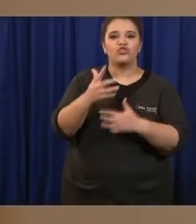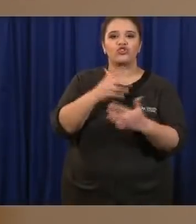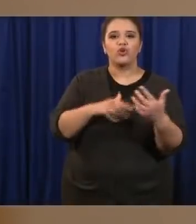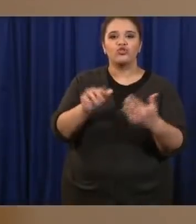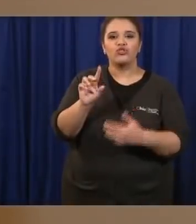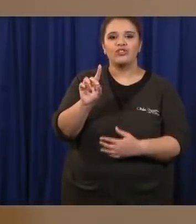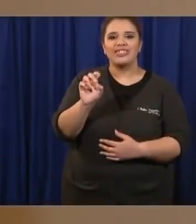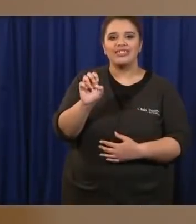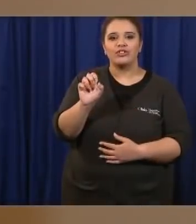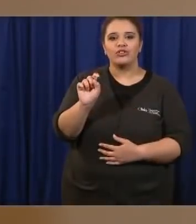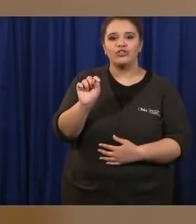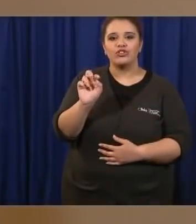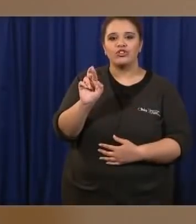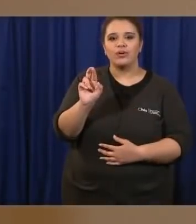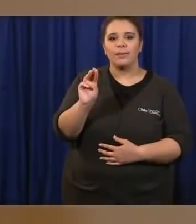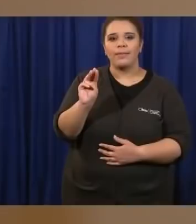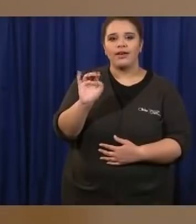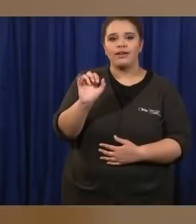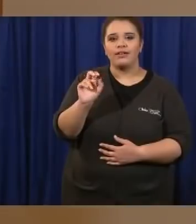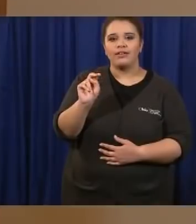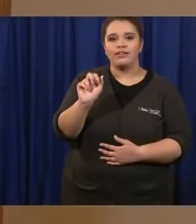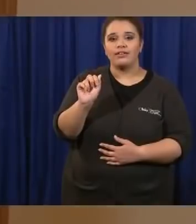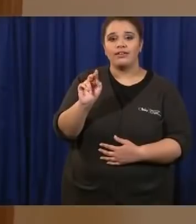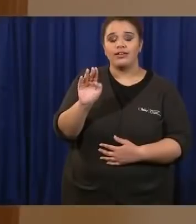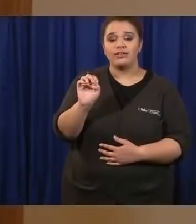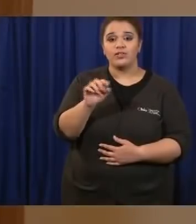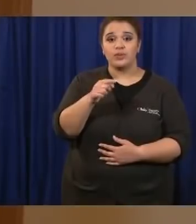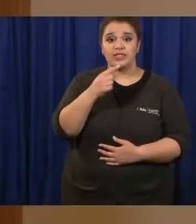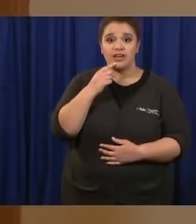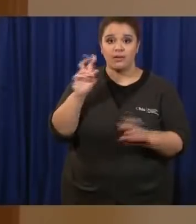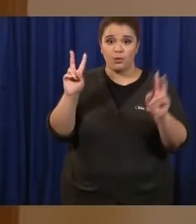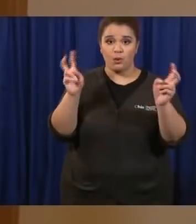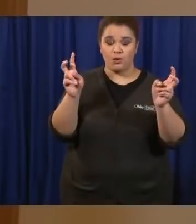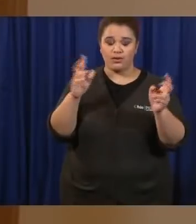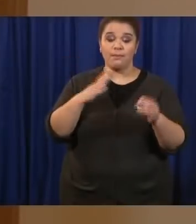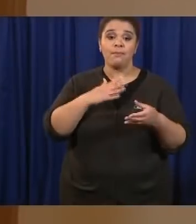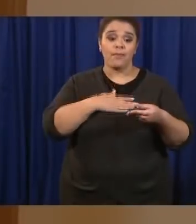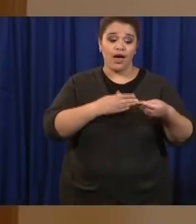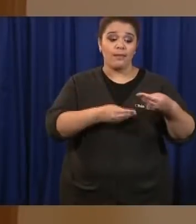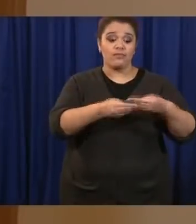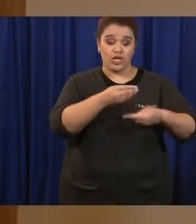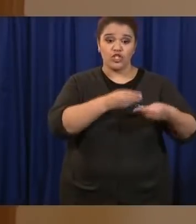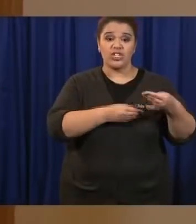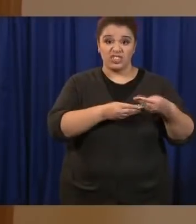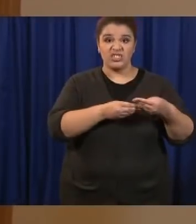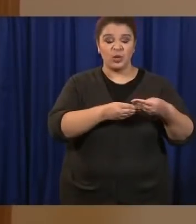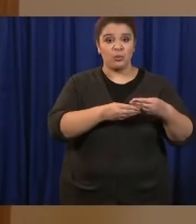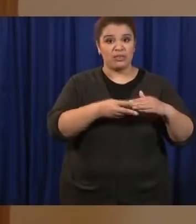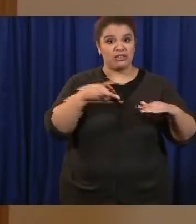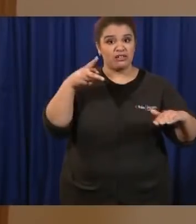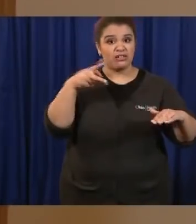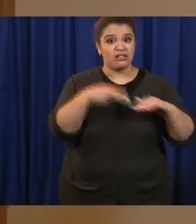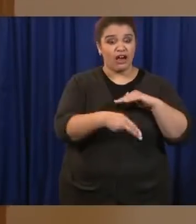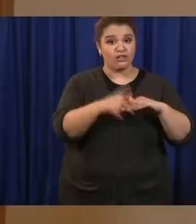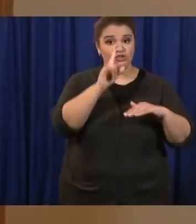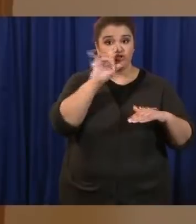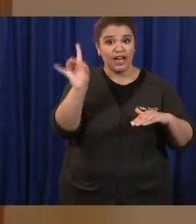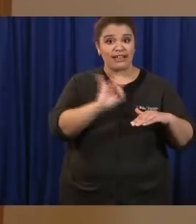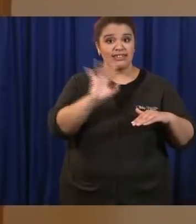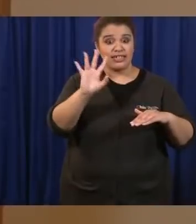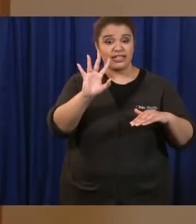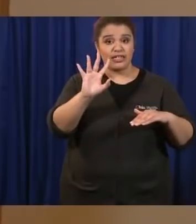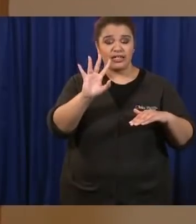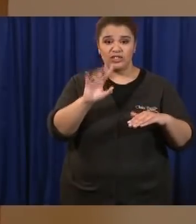you pointed out and you said that, quote, my budget is being cut drastically to get us through this